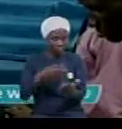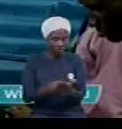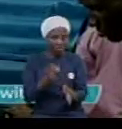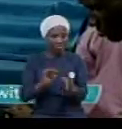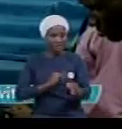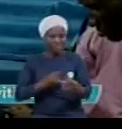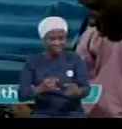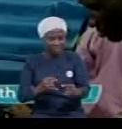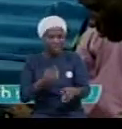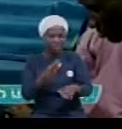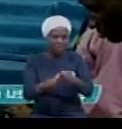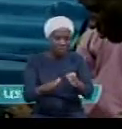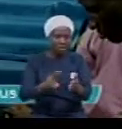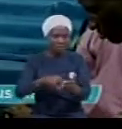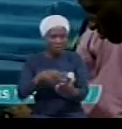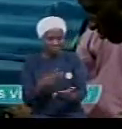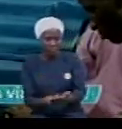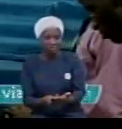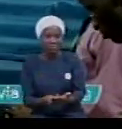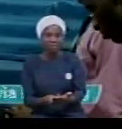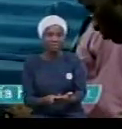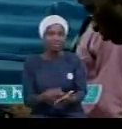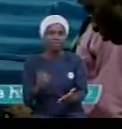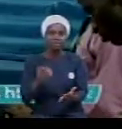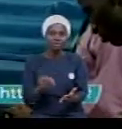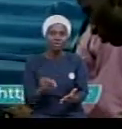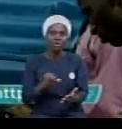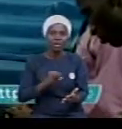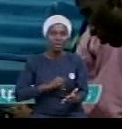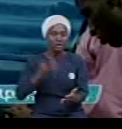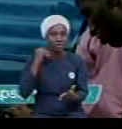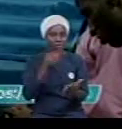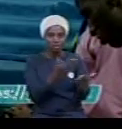If I walk, I will fall. So I was brought back to